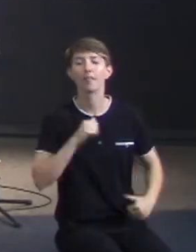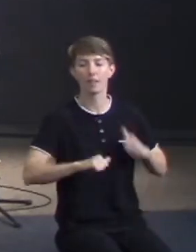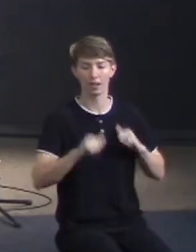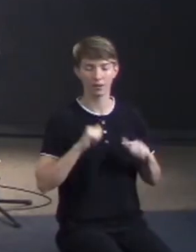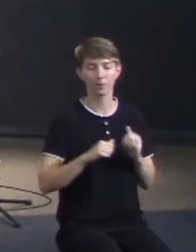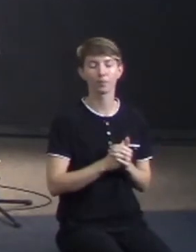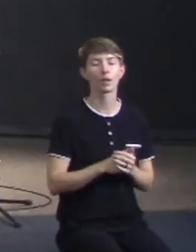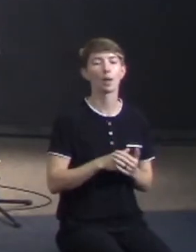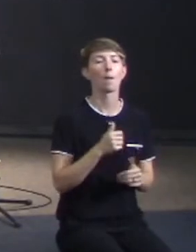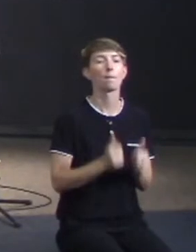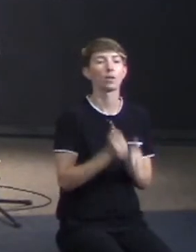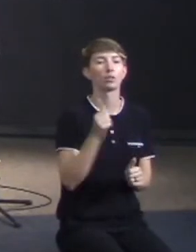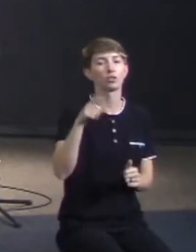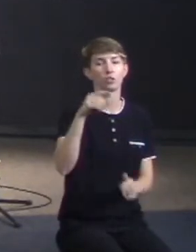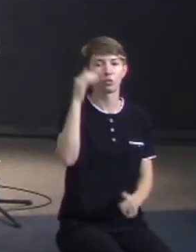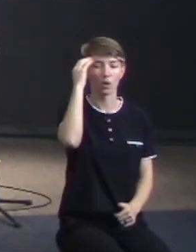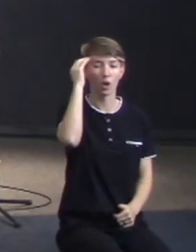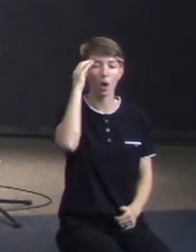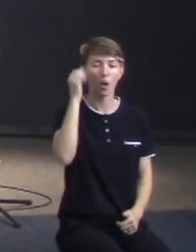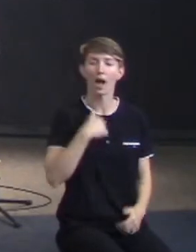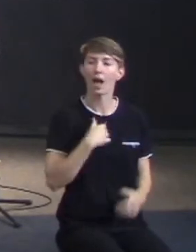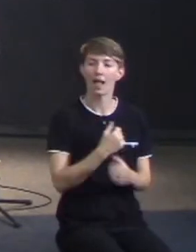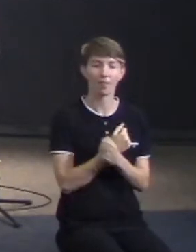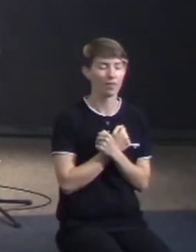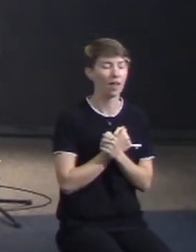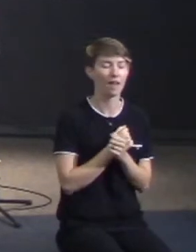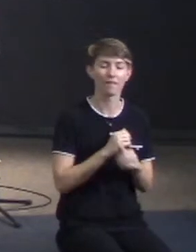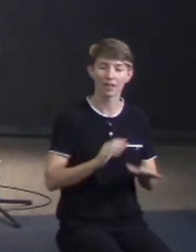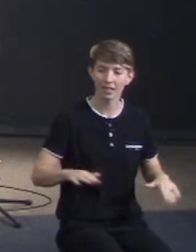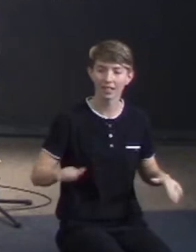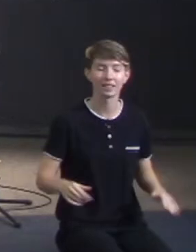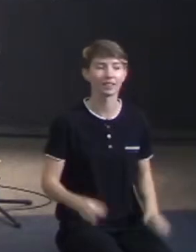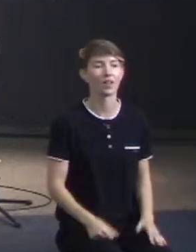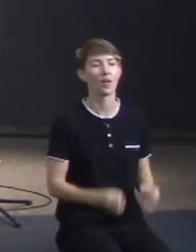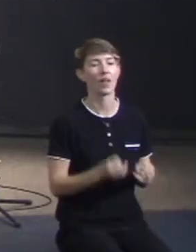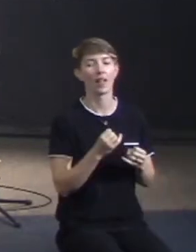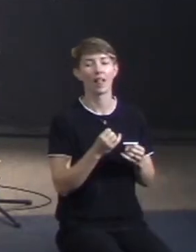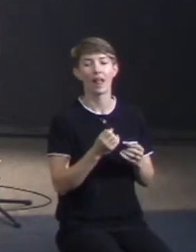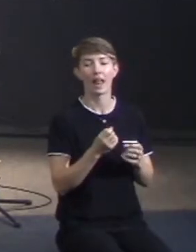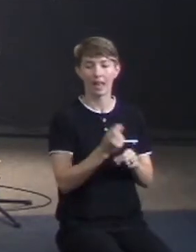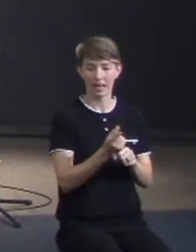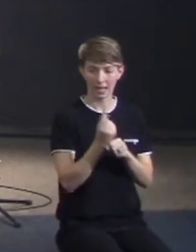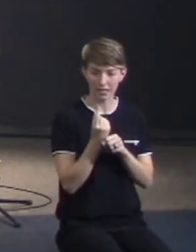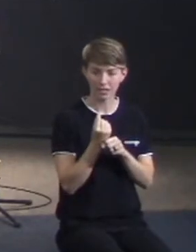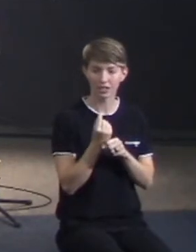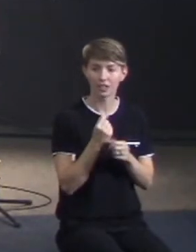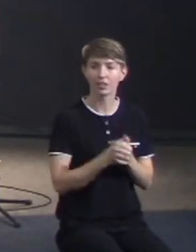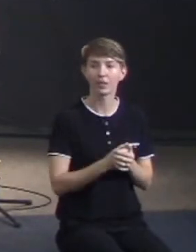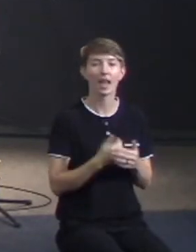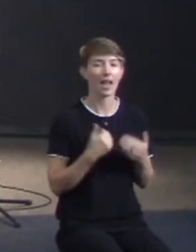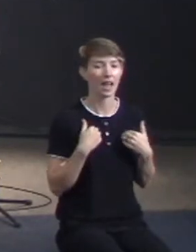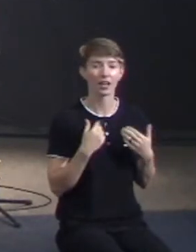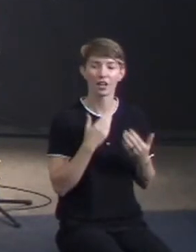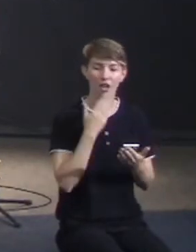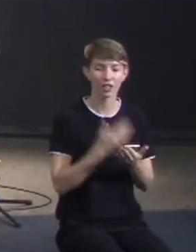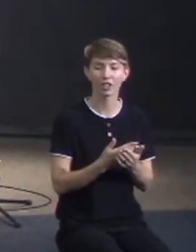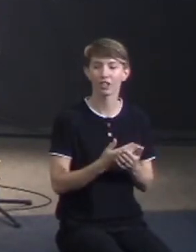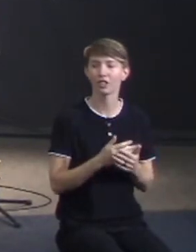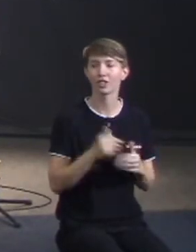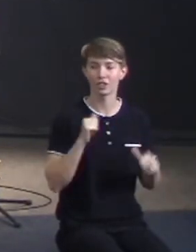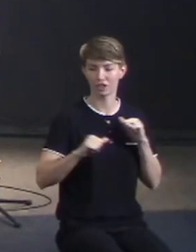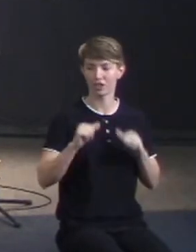So last year we had a pretty good show, right? Well, it's back. And this year we're starting